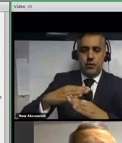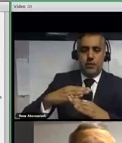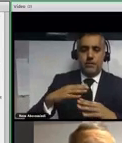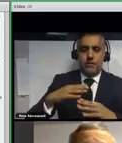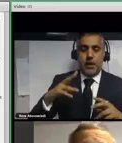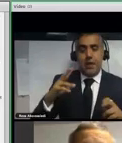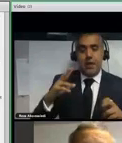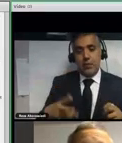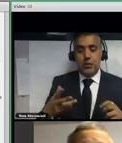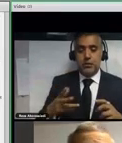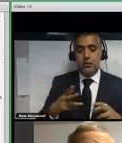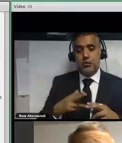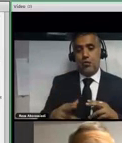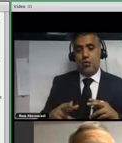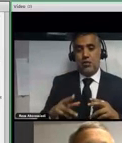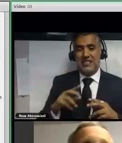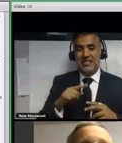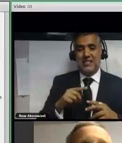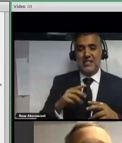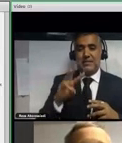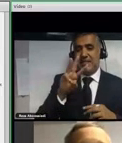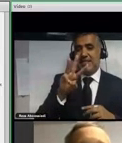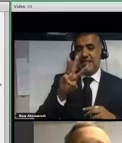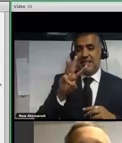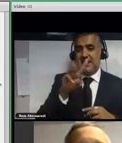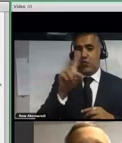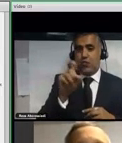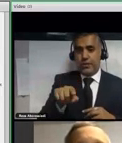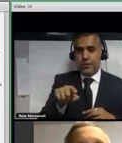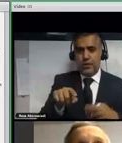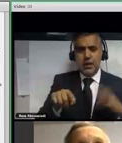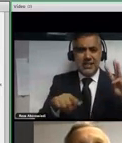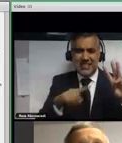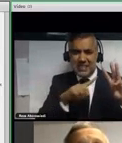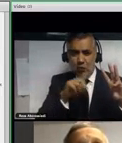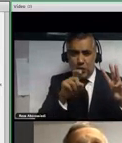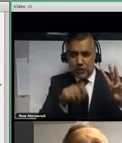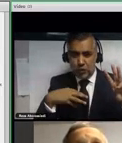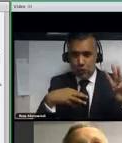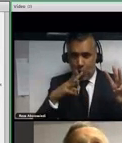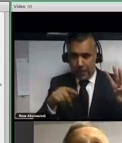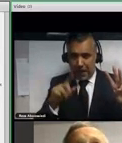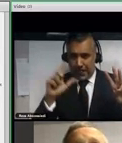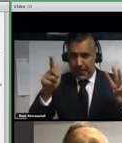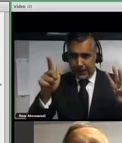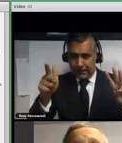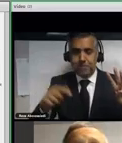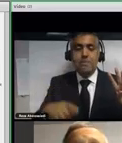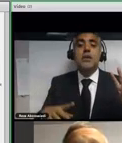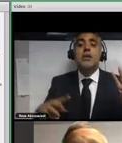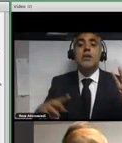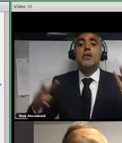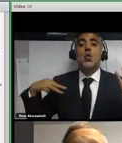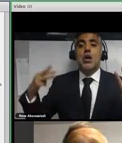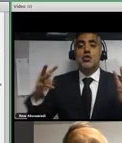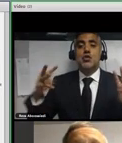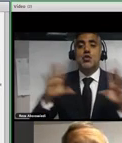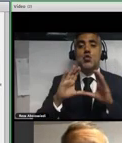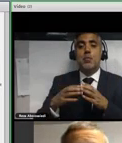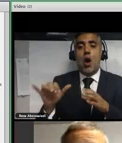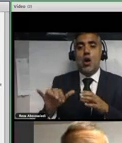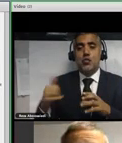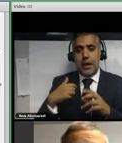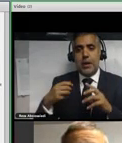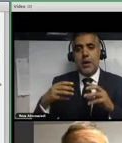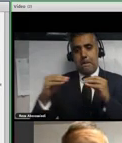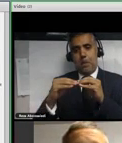short set of disability questions. It's 6 questions, and we'll talk about them in a minute. The Washington Group also then created an extended set